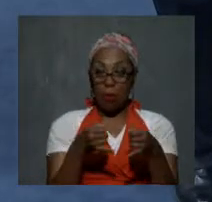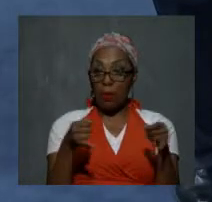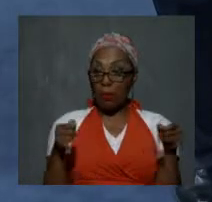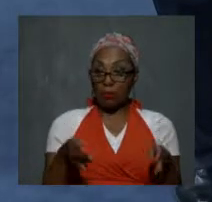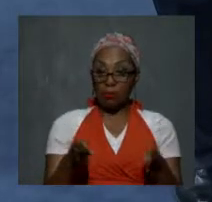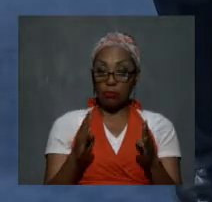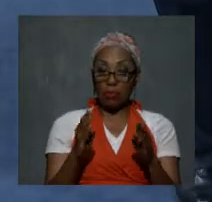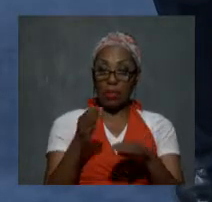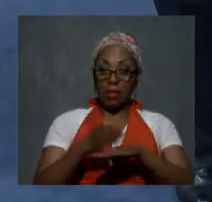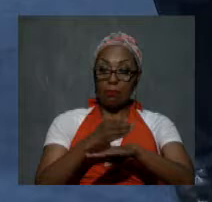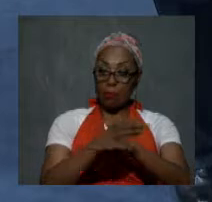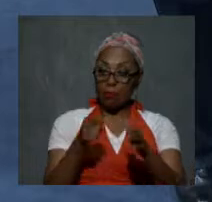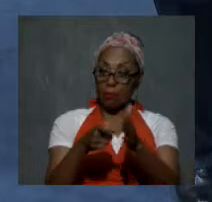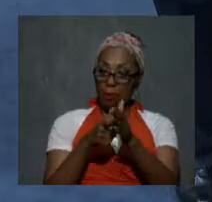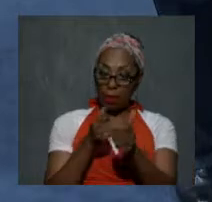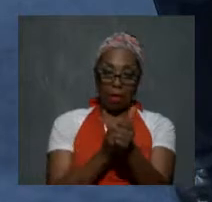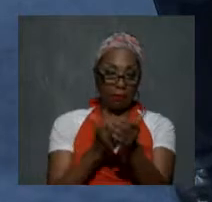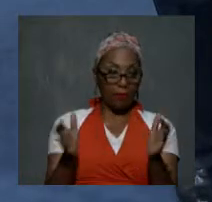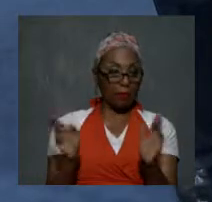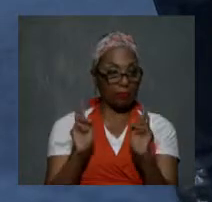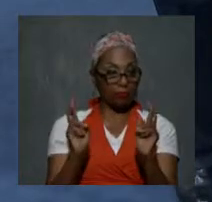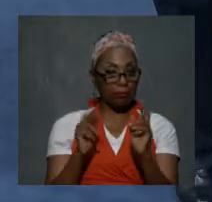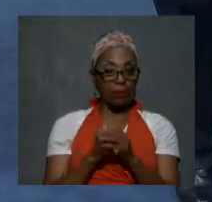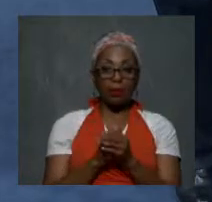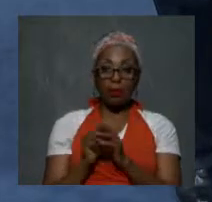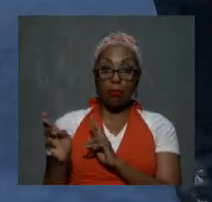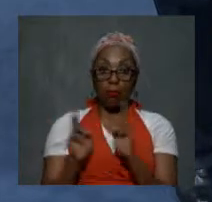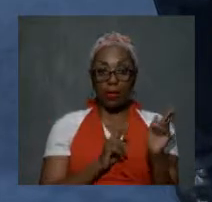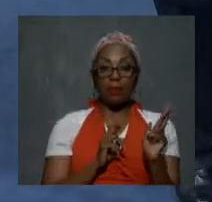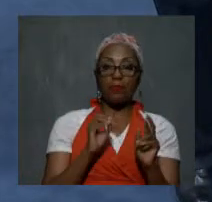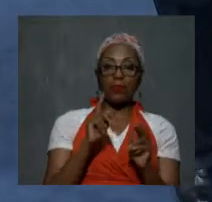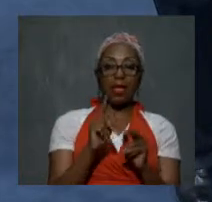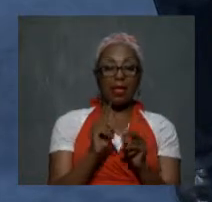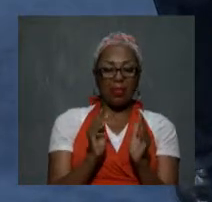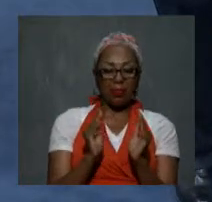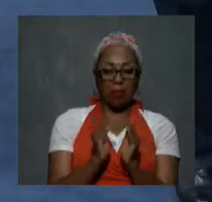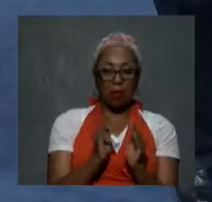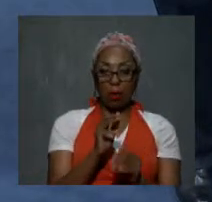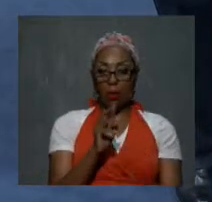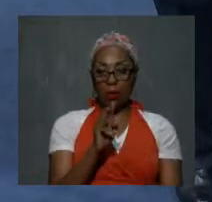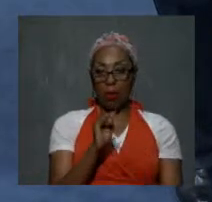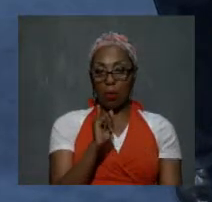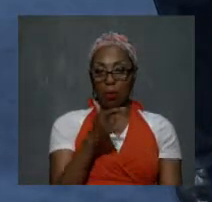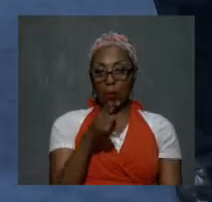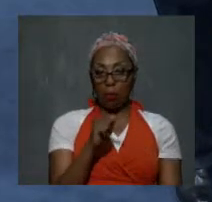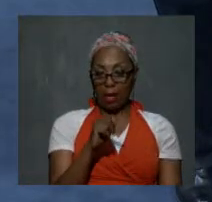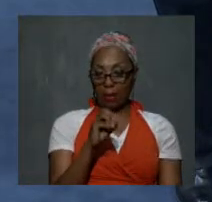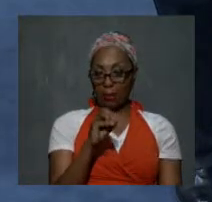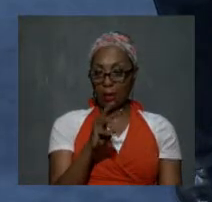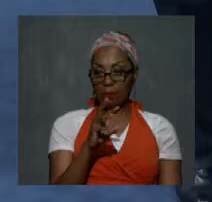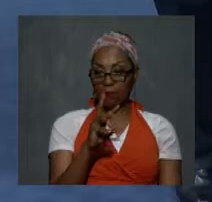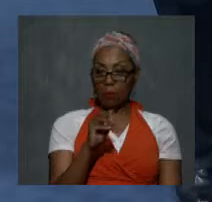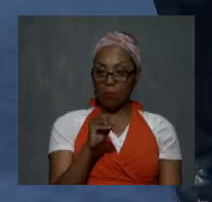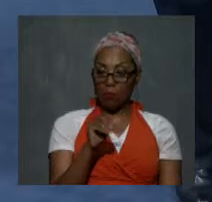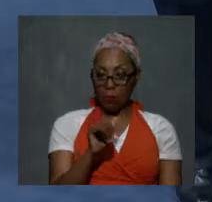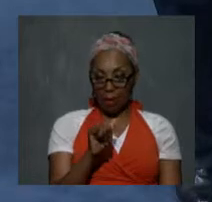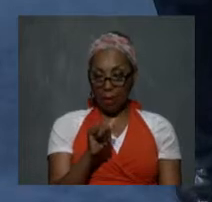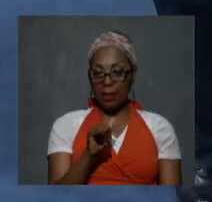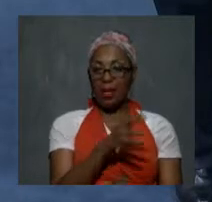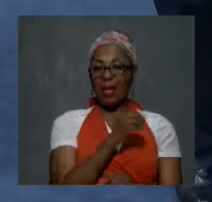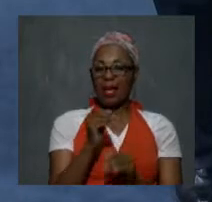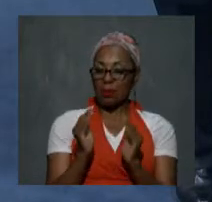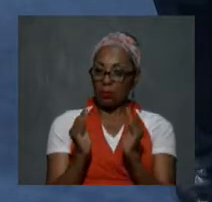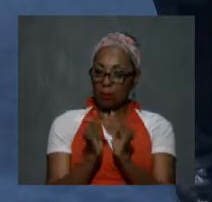improvements required. Everything is in place. Small right-of-way dedication required on Midtown Avenue and a very